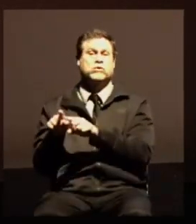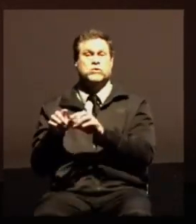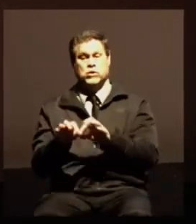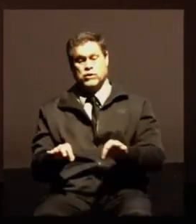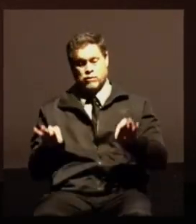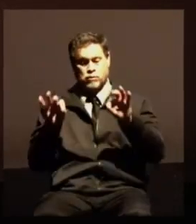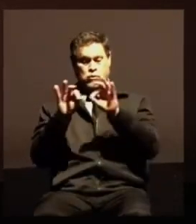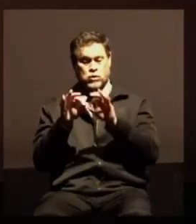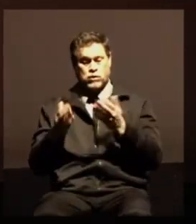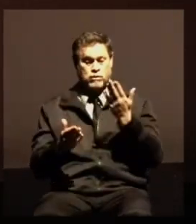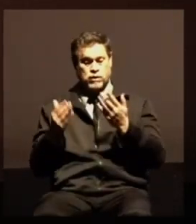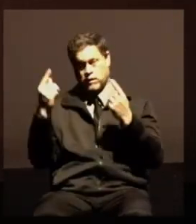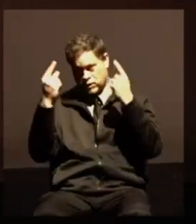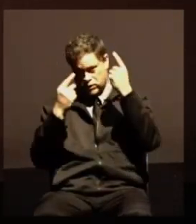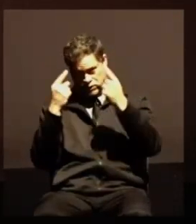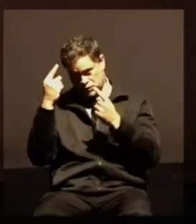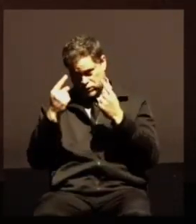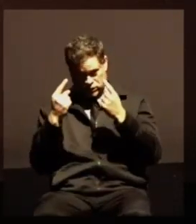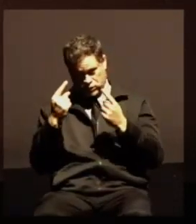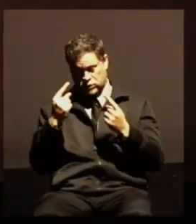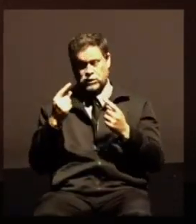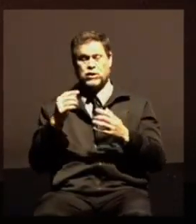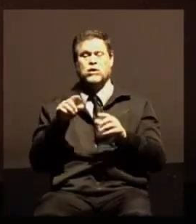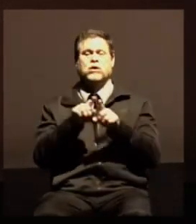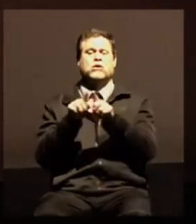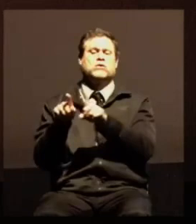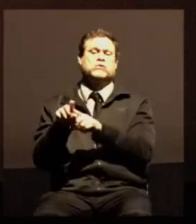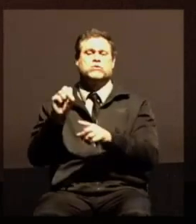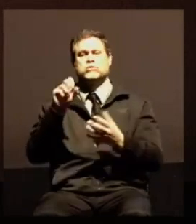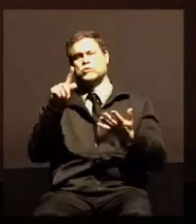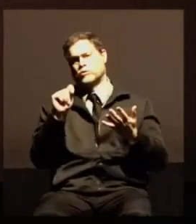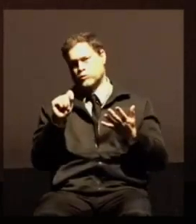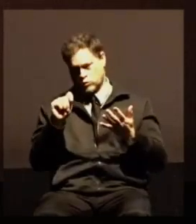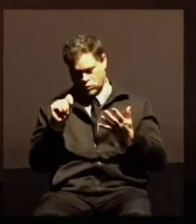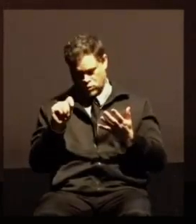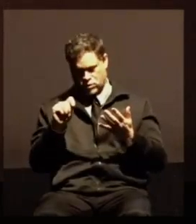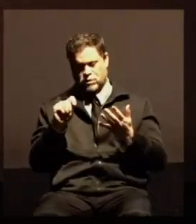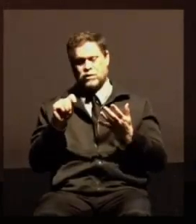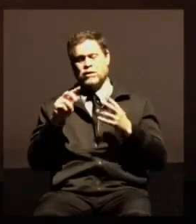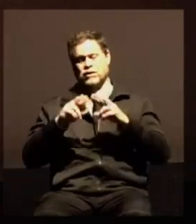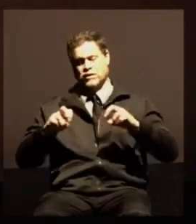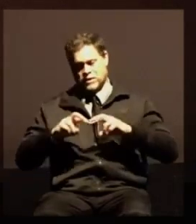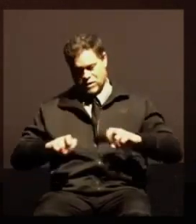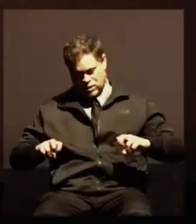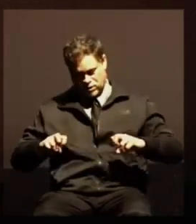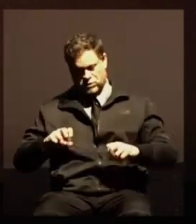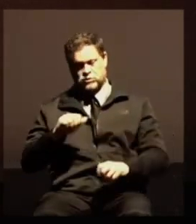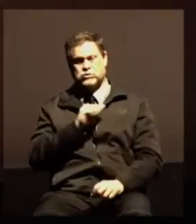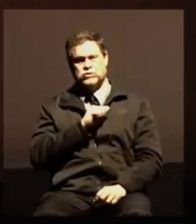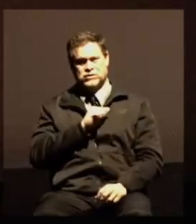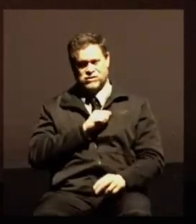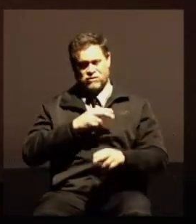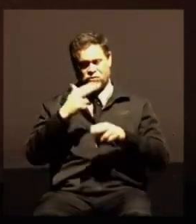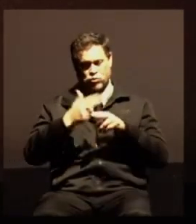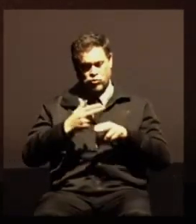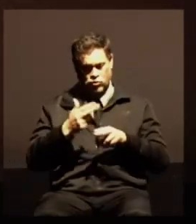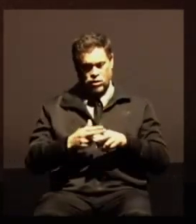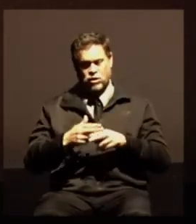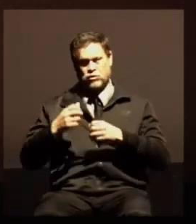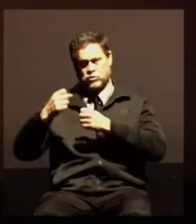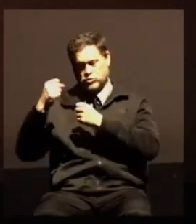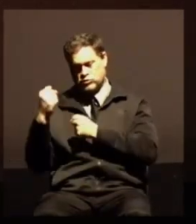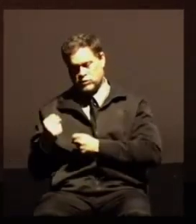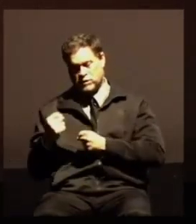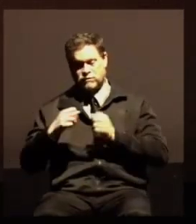to maybe even consider a SWOT analysis as well. So do a SWOT analysis of yourself, of your brand. Find out what your strengths